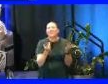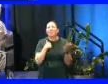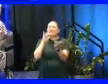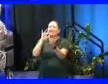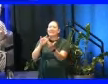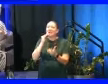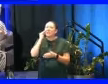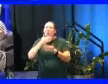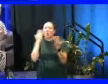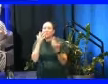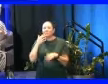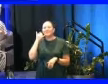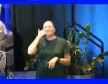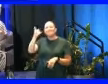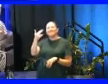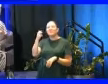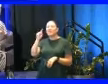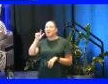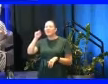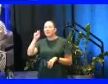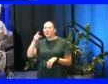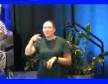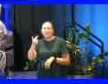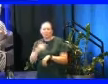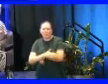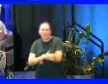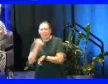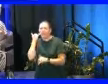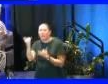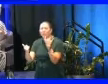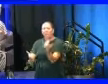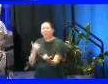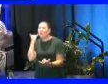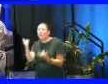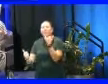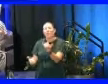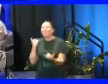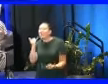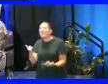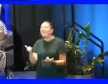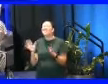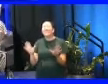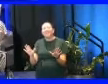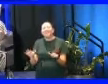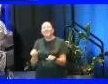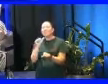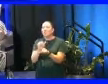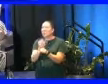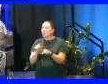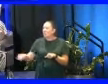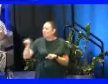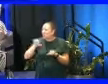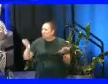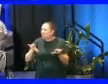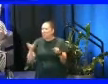the homeless hotline in PG County, Maryland, and I kept calling and calling and calling. And to let you know that the work that you guys are doing